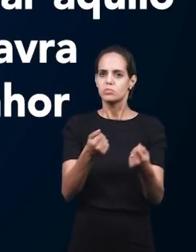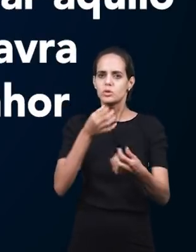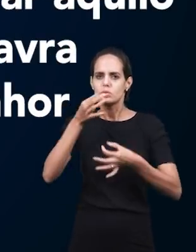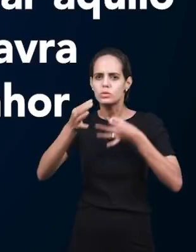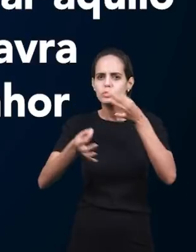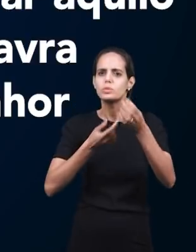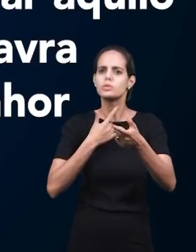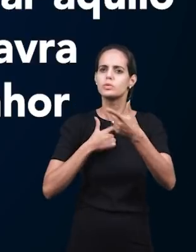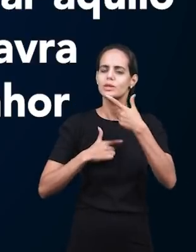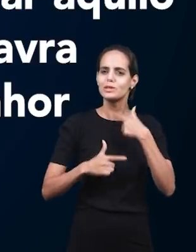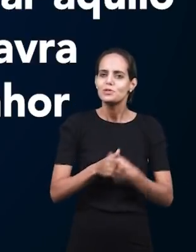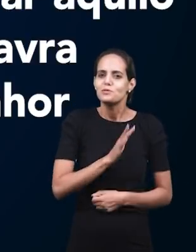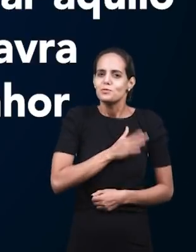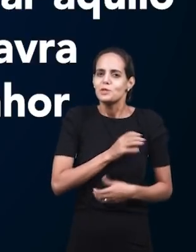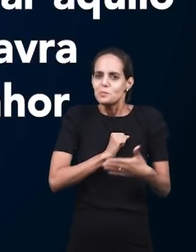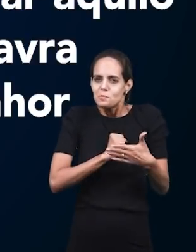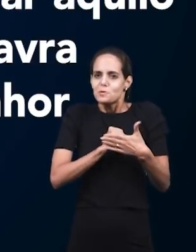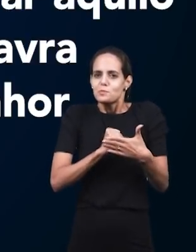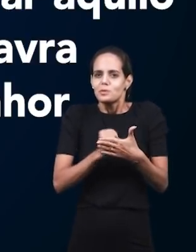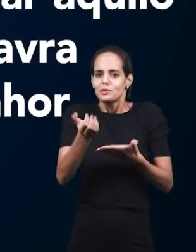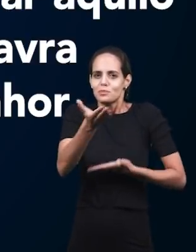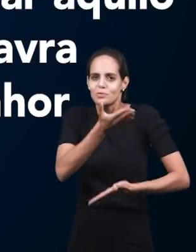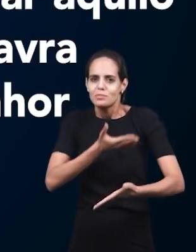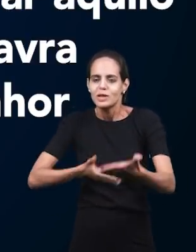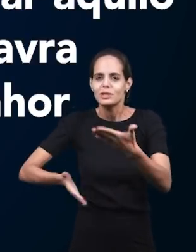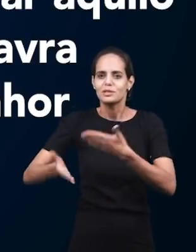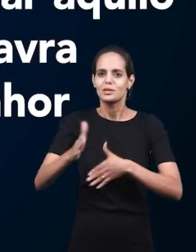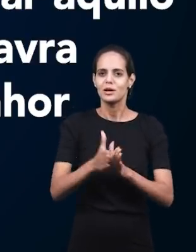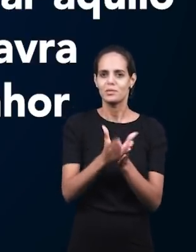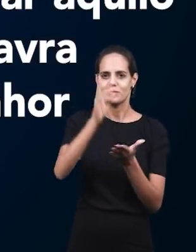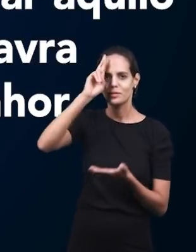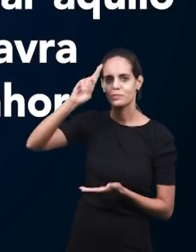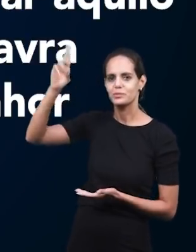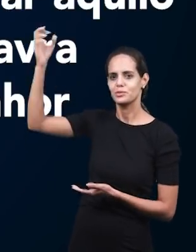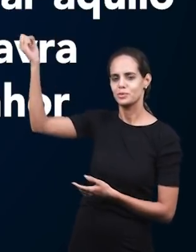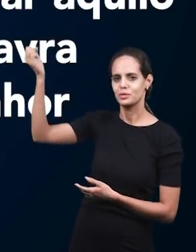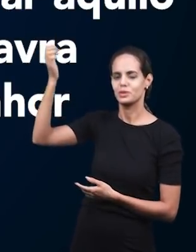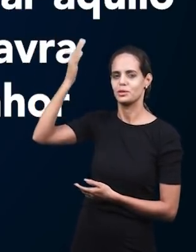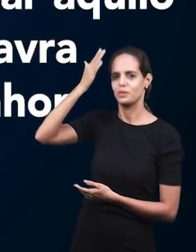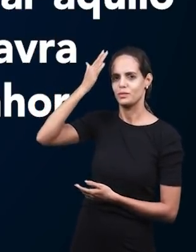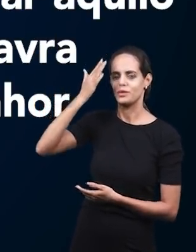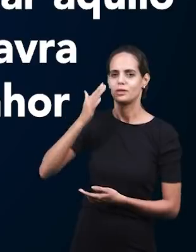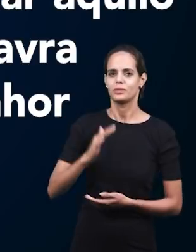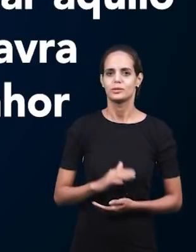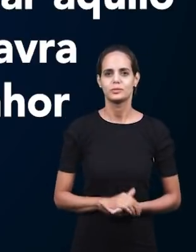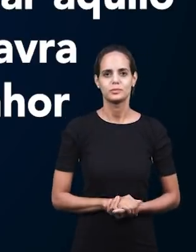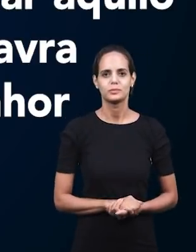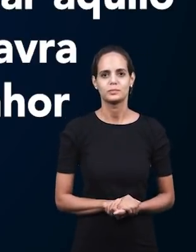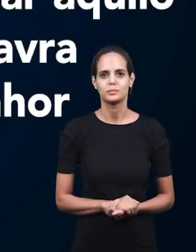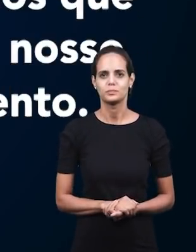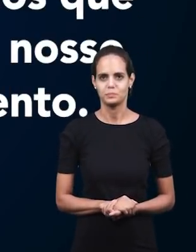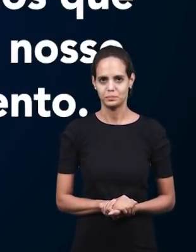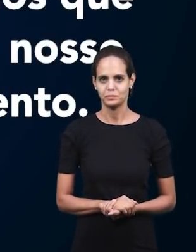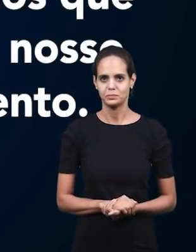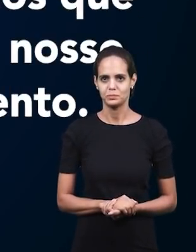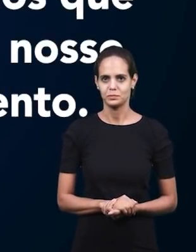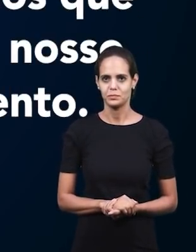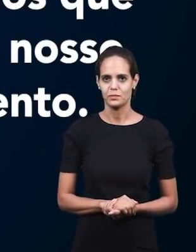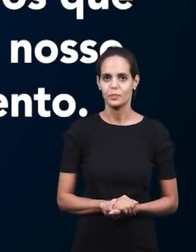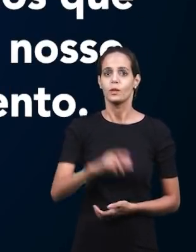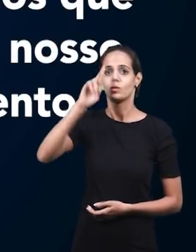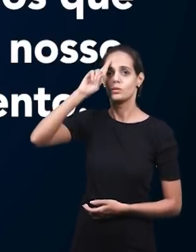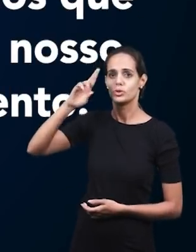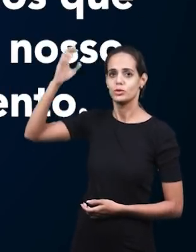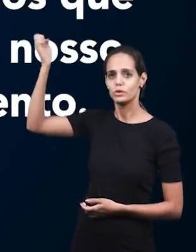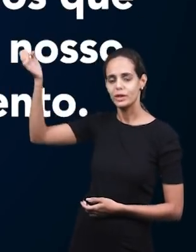some of the contributions and the eagerness that the brethren have to share what the Lord is revealing to them at that